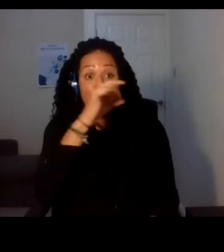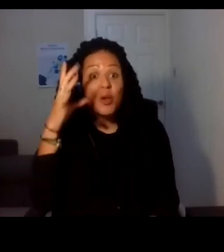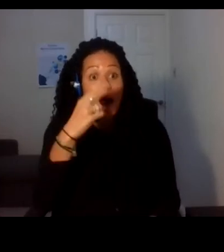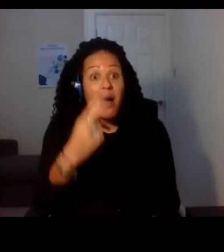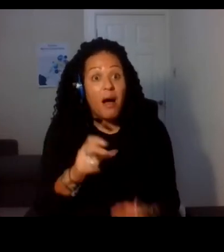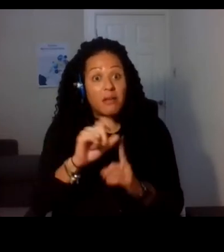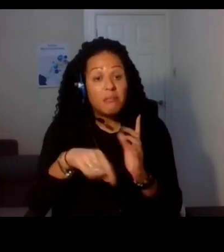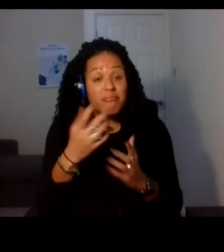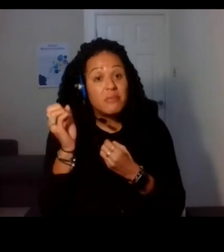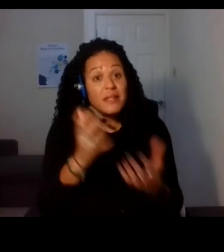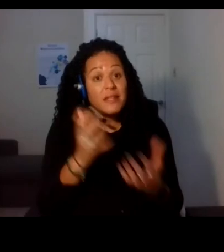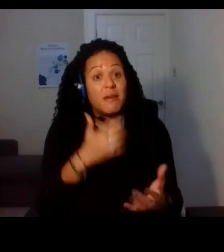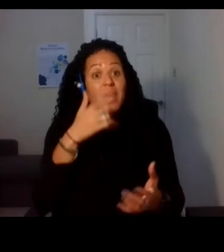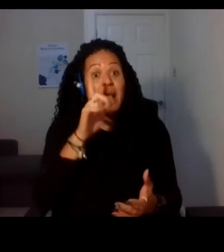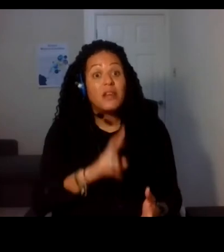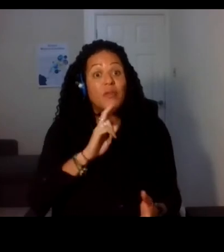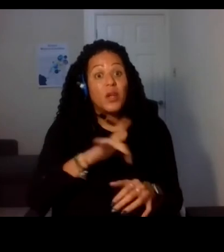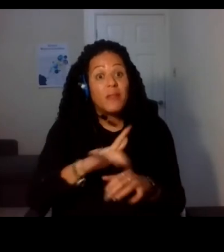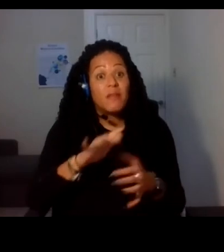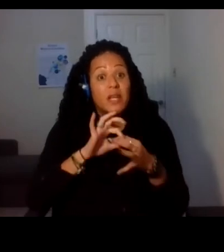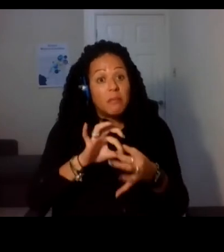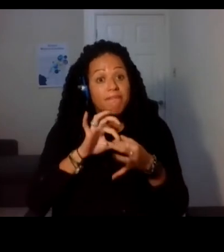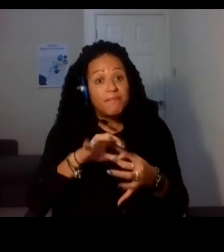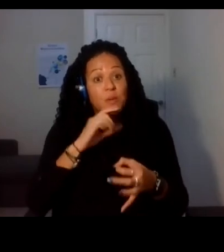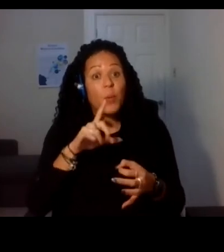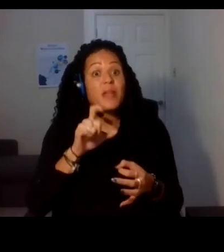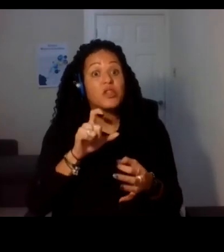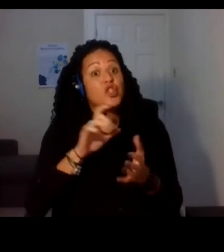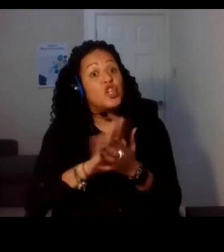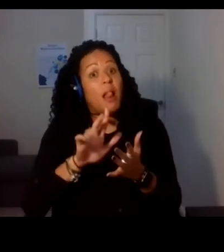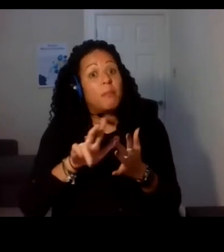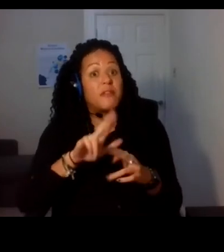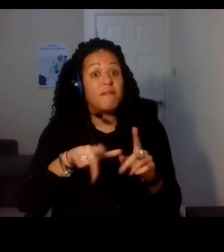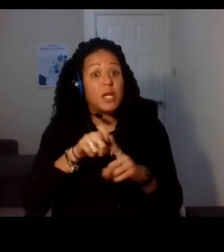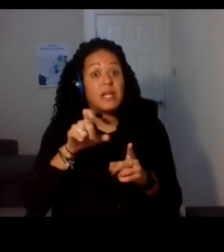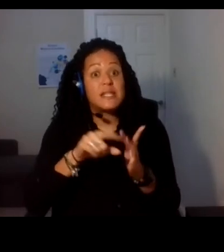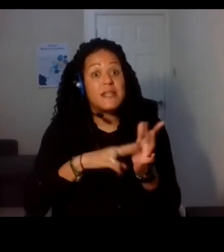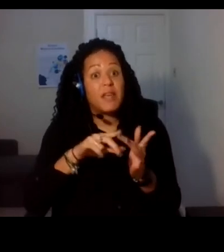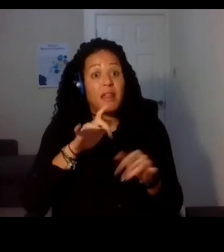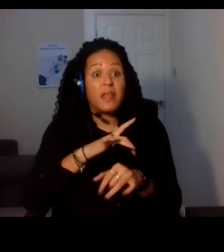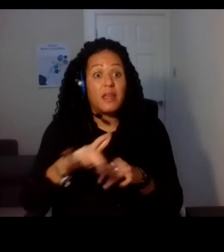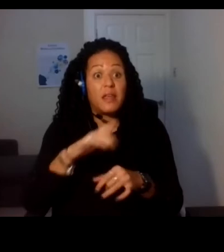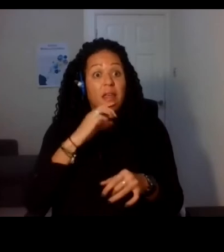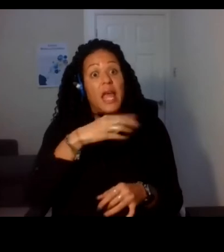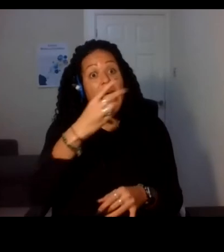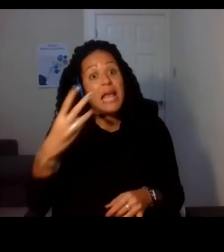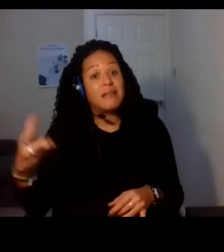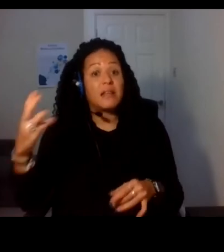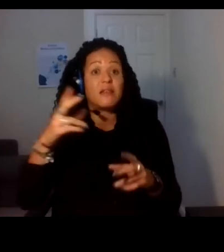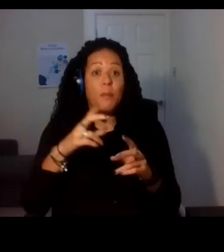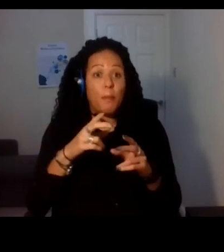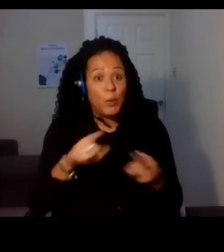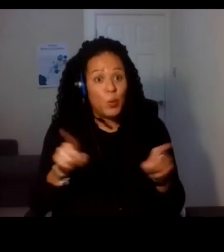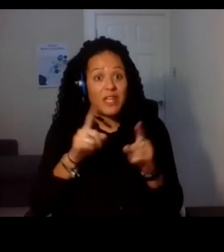by Electric Voice Theatre in collaboration with Chelmsford Civic Theatres, Essex Music Education